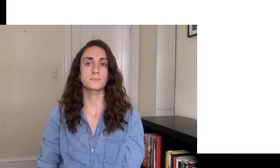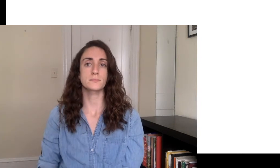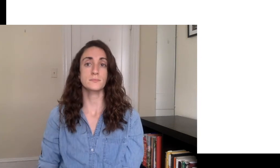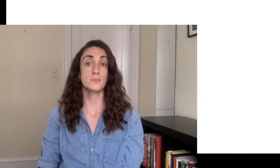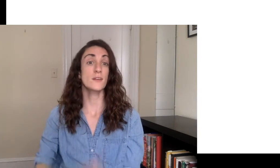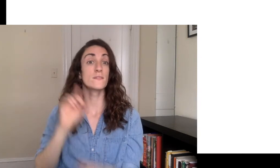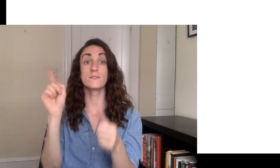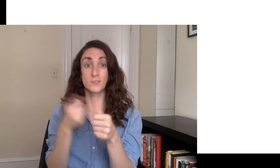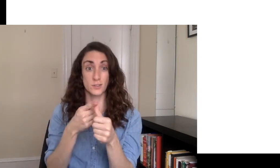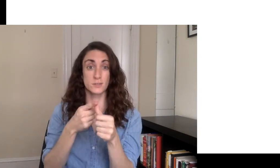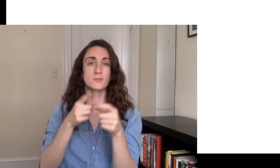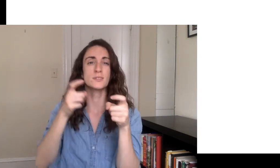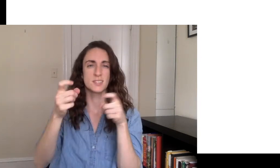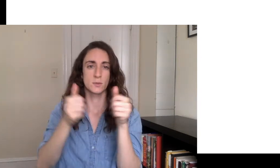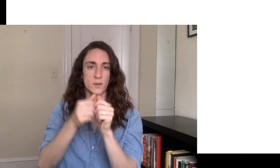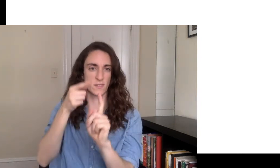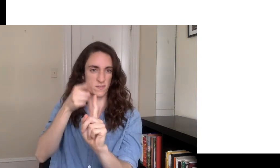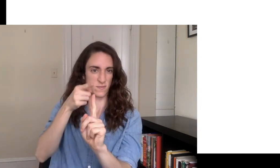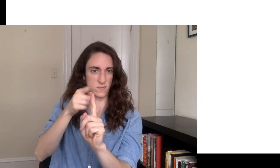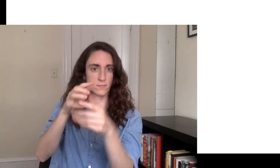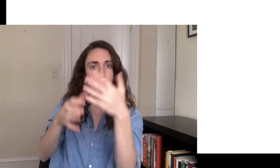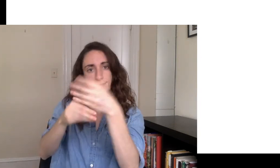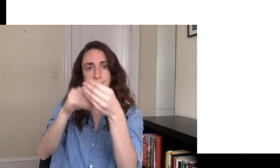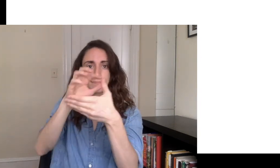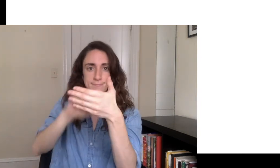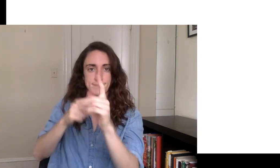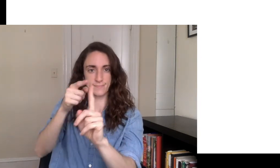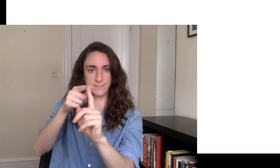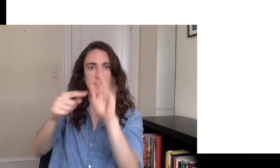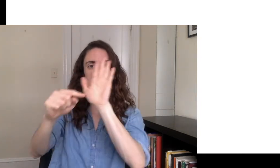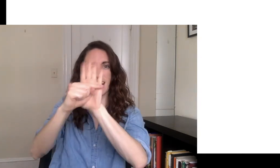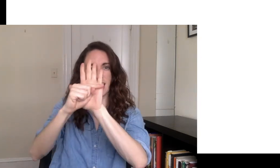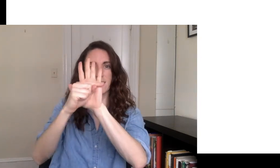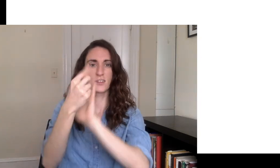So first we're going to deal with this subtraction, this minus 2.